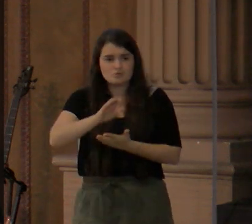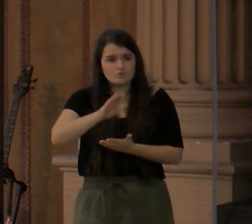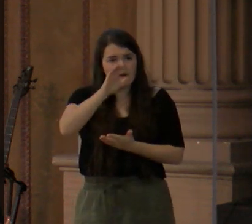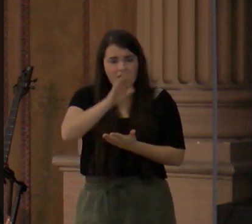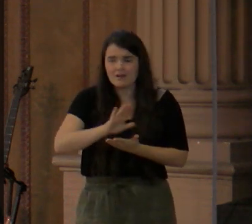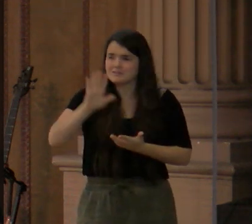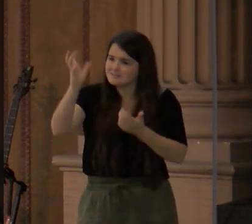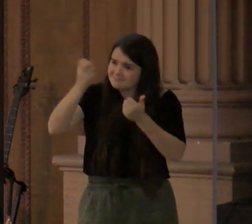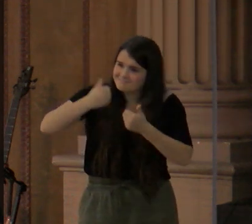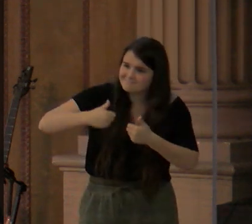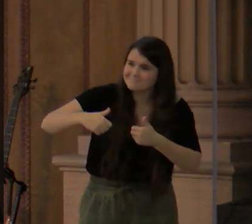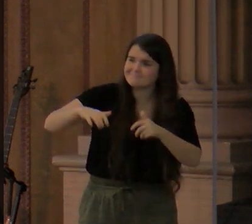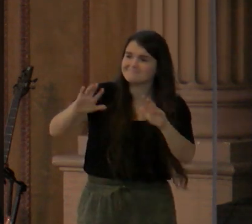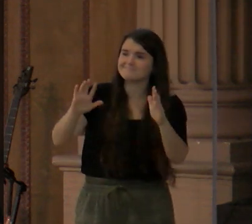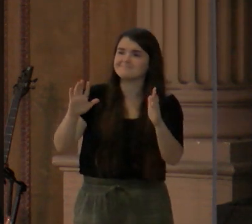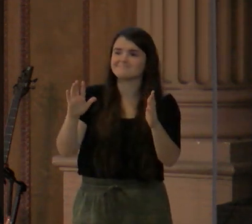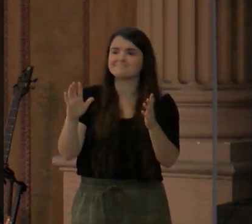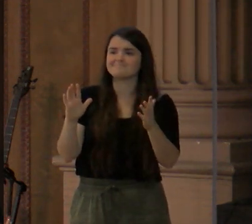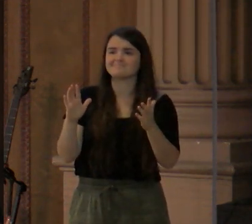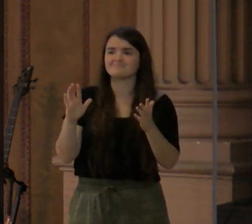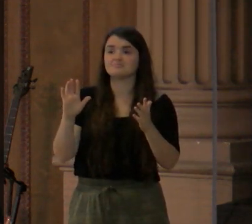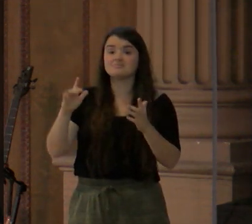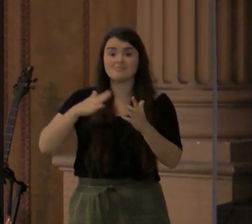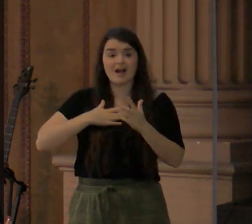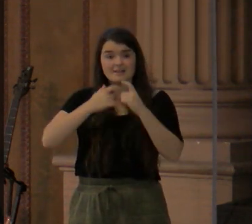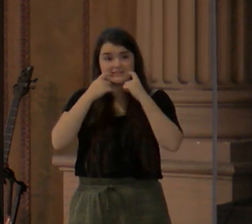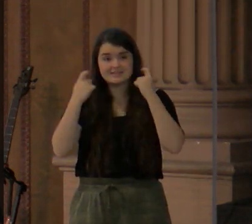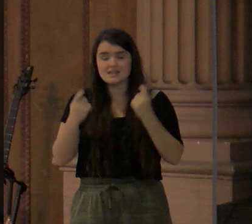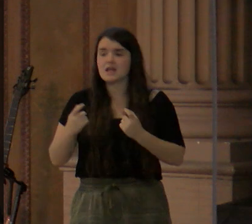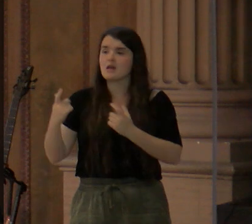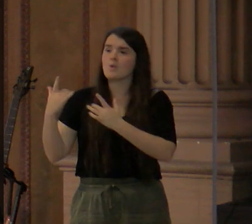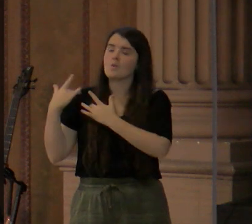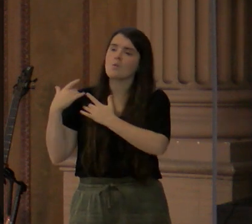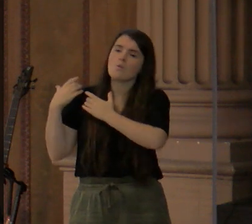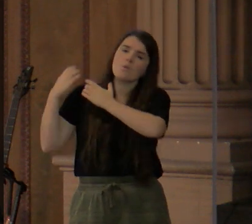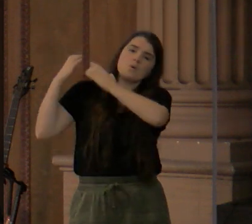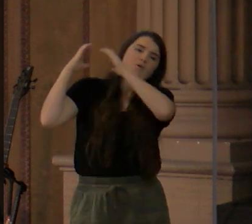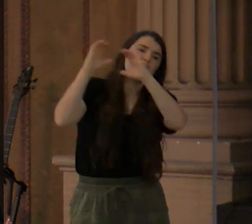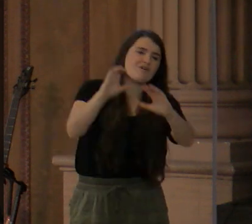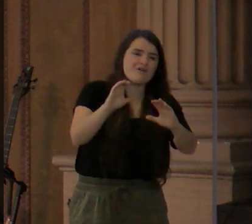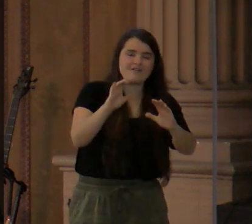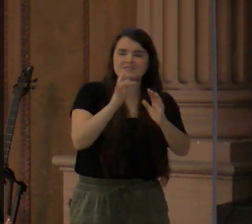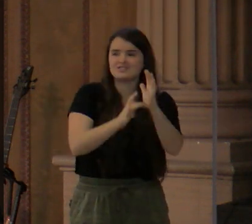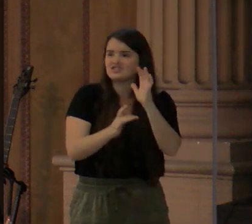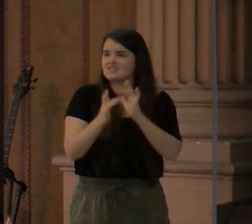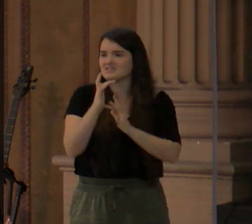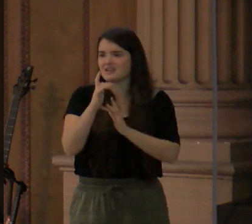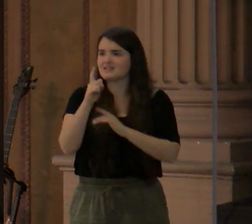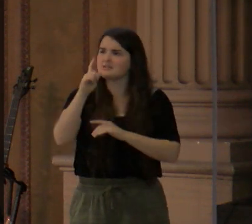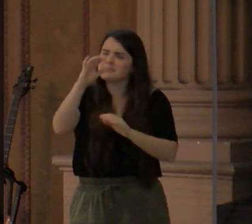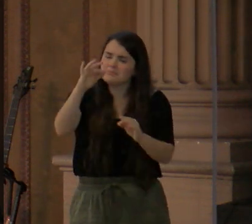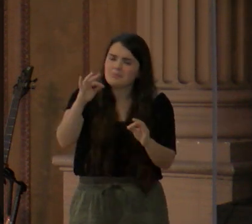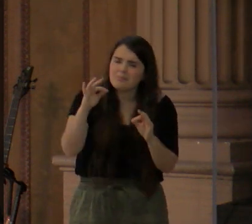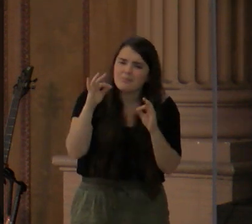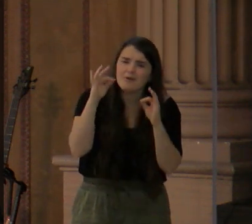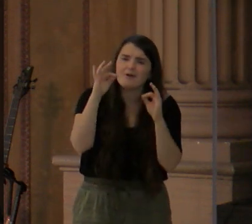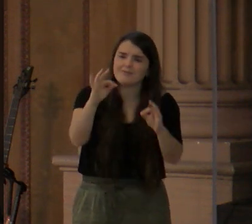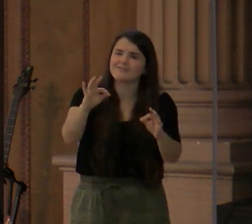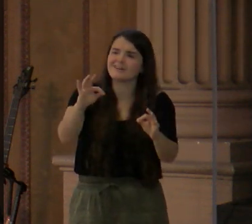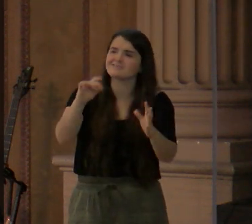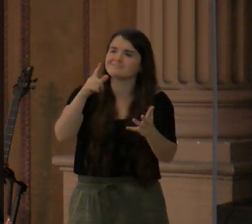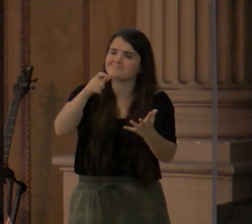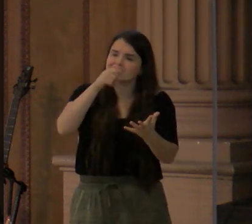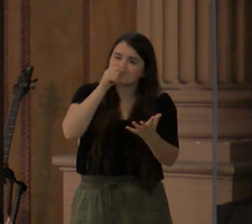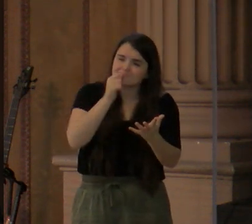We feel the burden of our failures lifted because Jesus perfectly kept all these commands in our behalf, and then